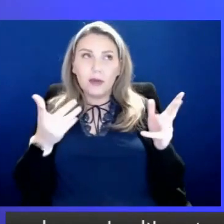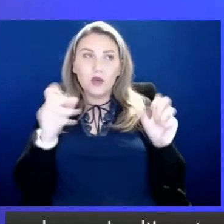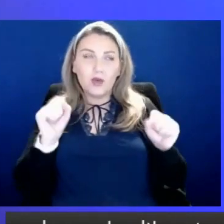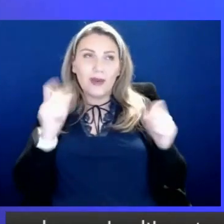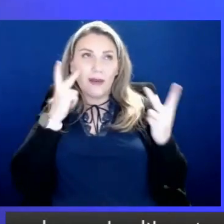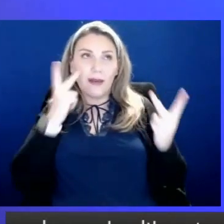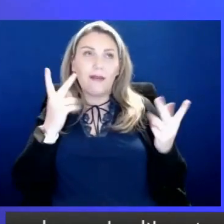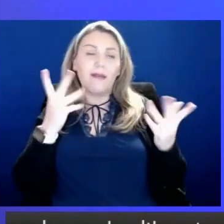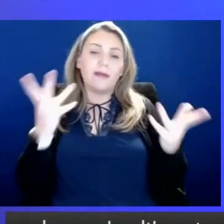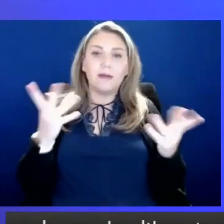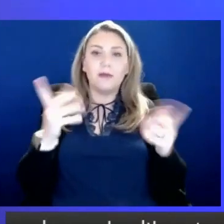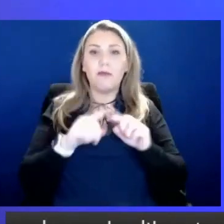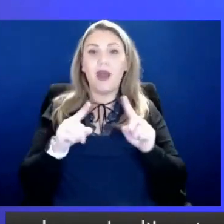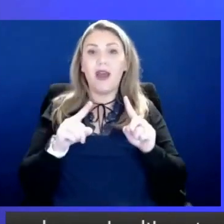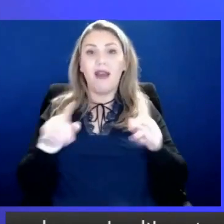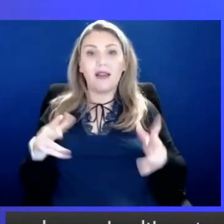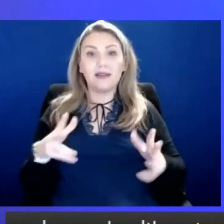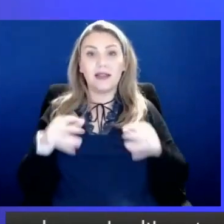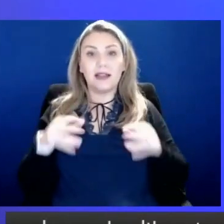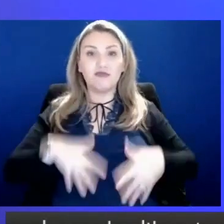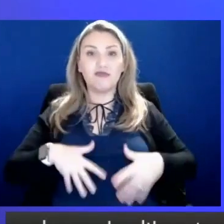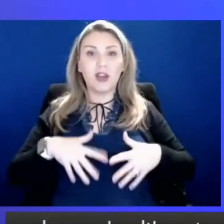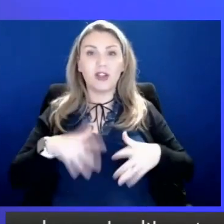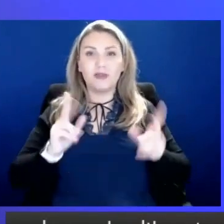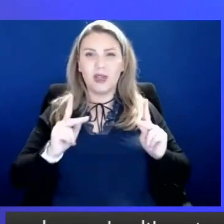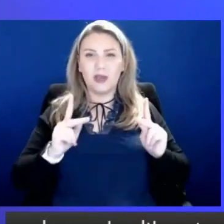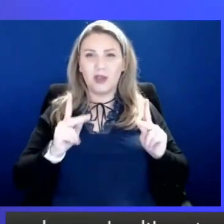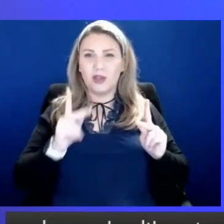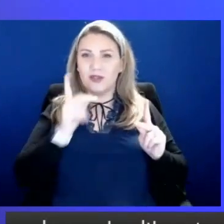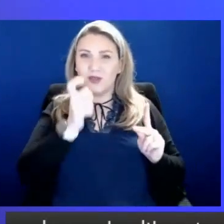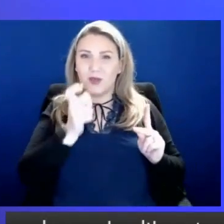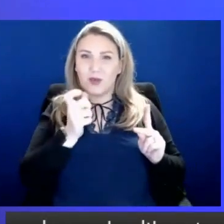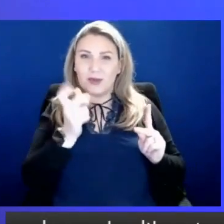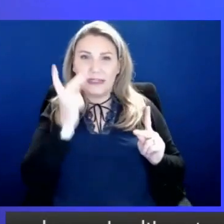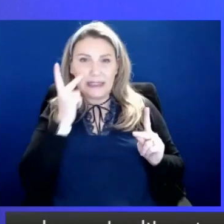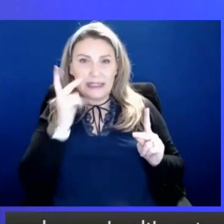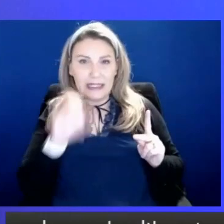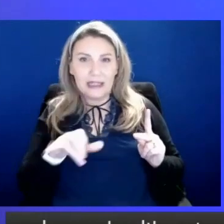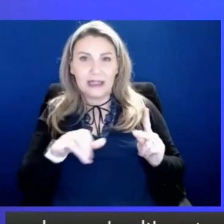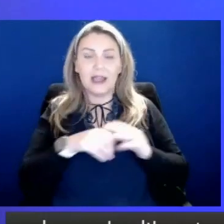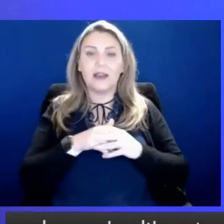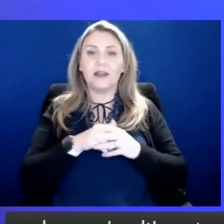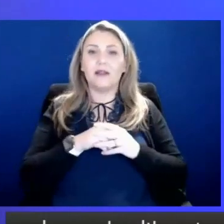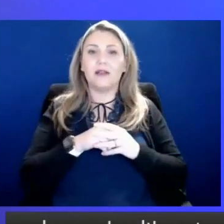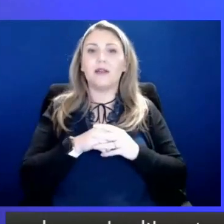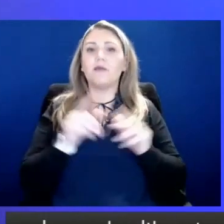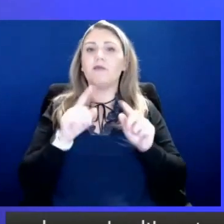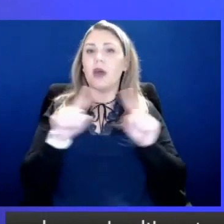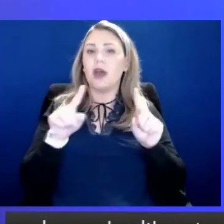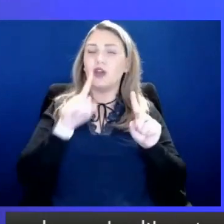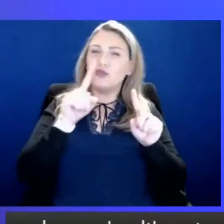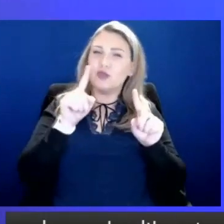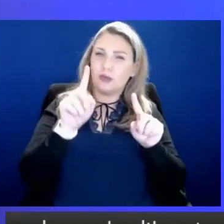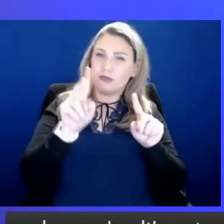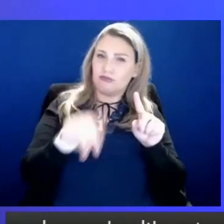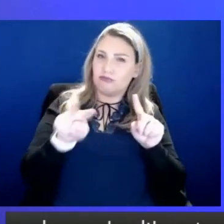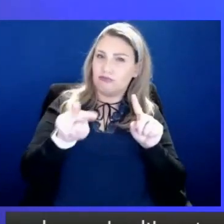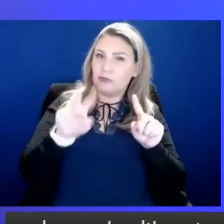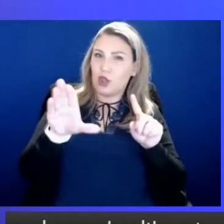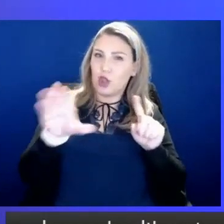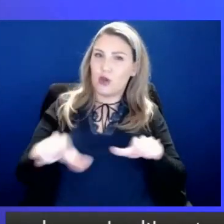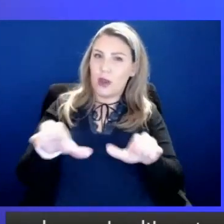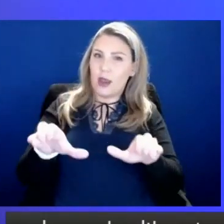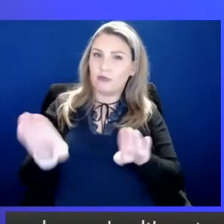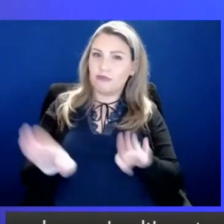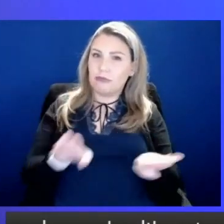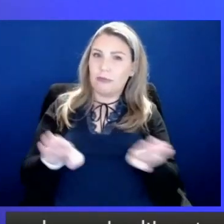goes along with it too, is like some people don't think they can see it. But if you look at a person's actions and behavior and even some